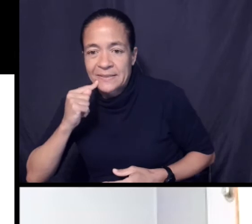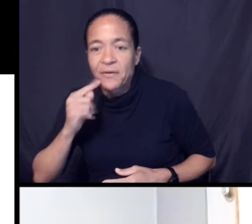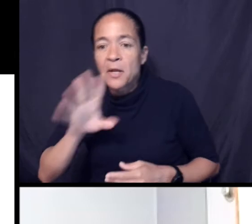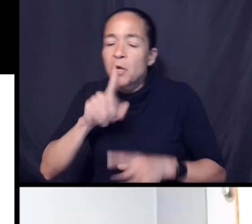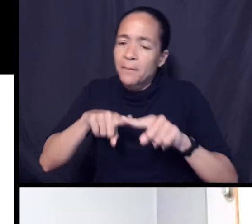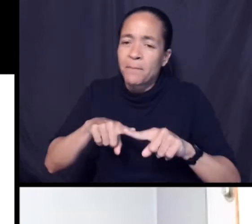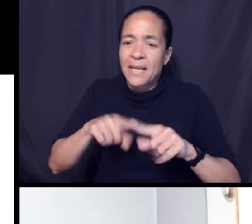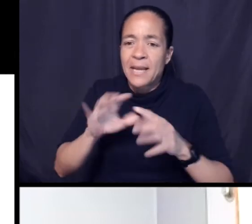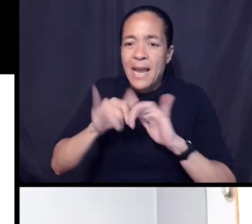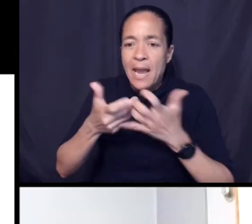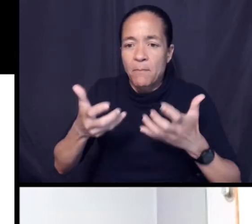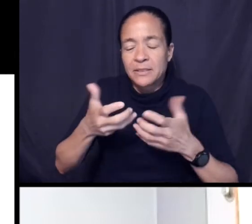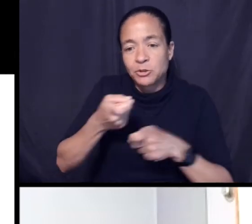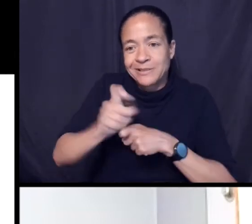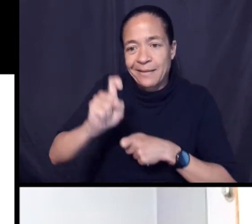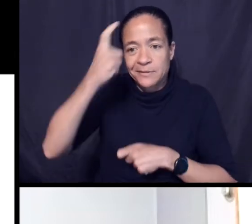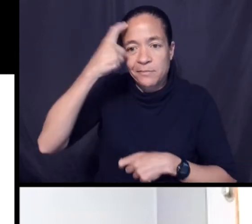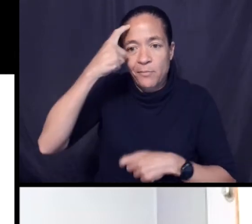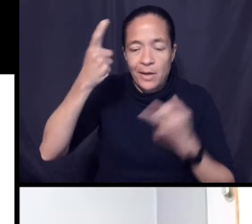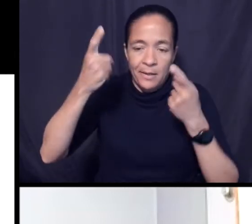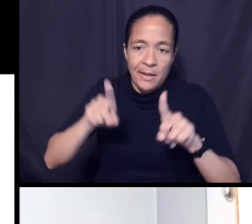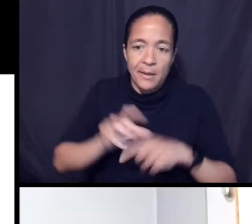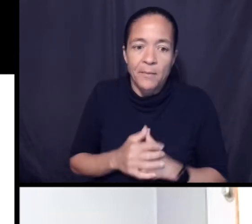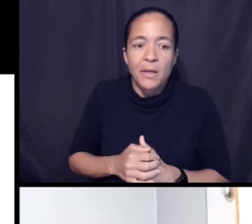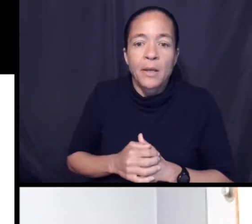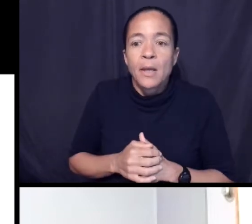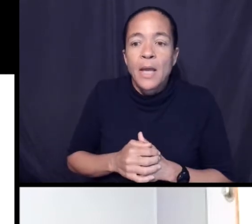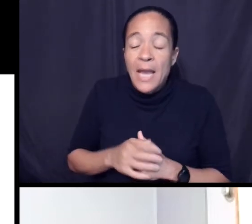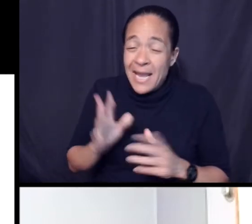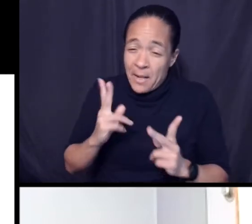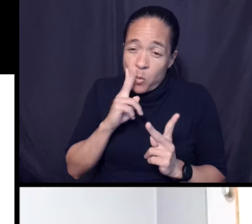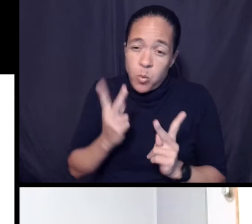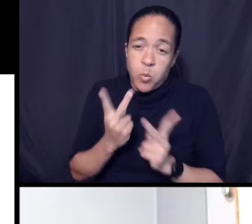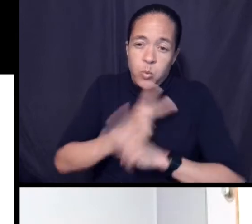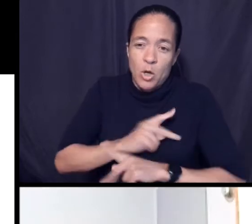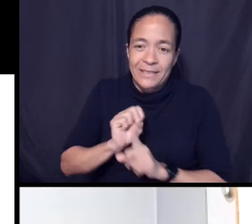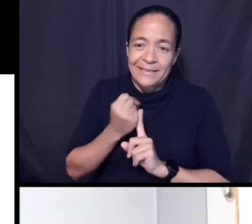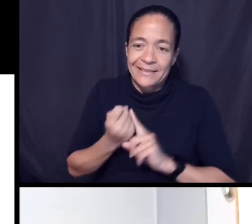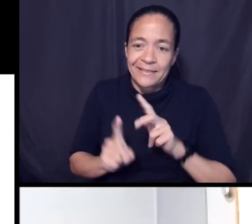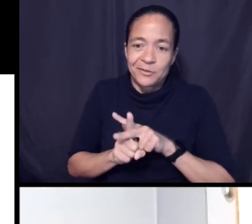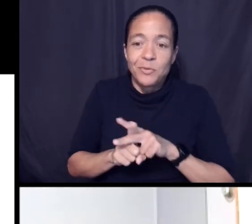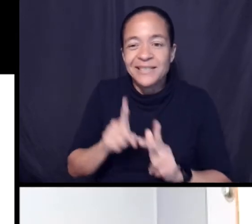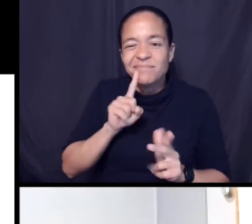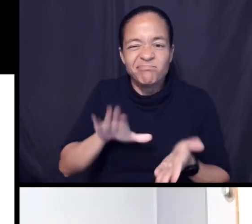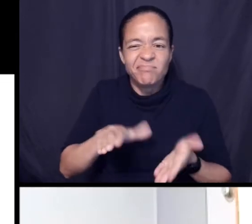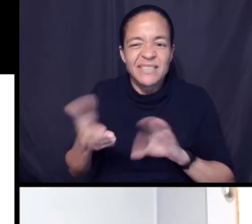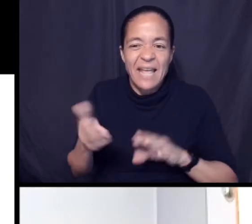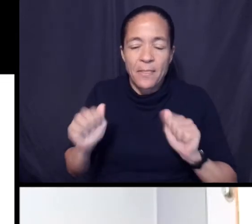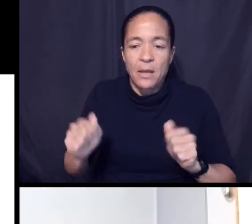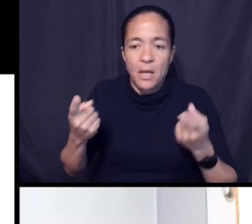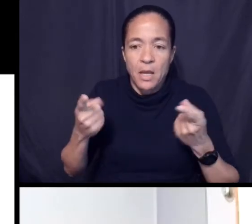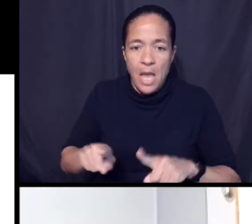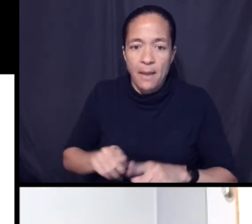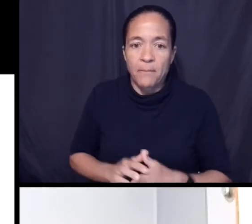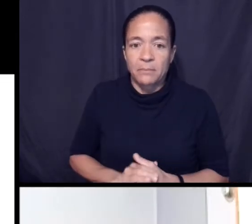how much brain damage there has happened. And of course, in very severe cases with congenital CMV, death